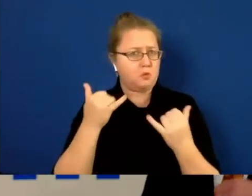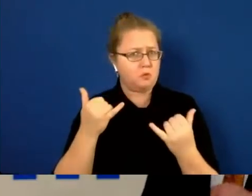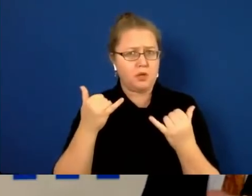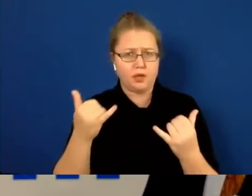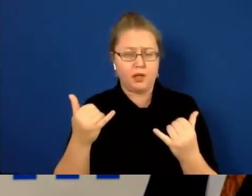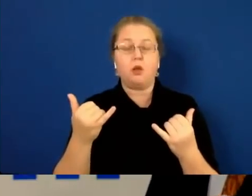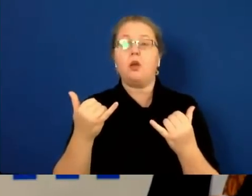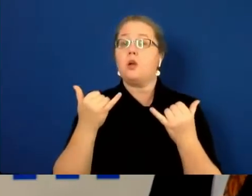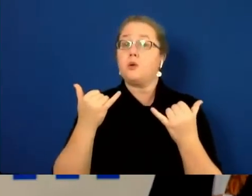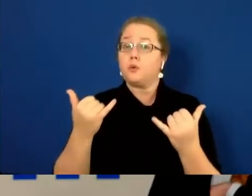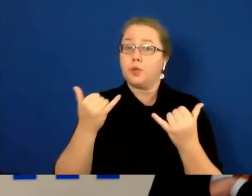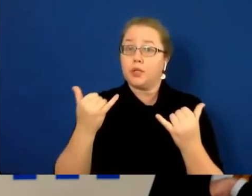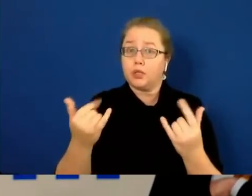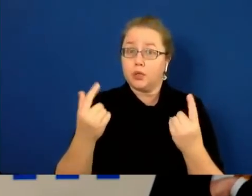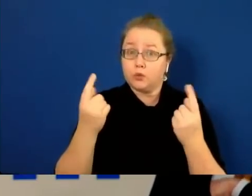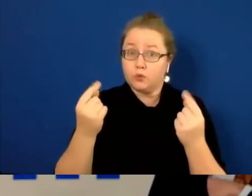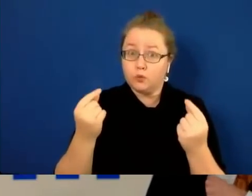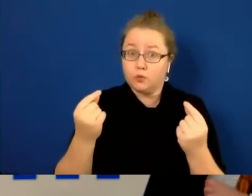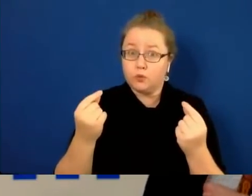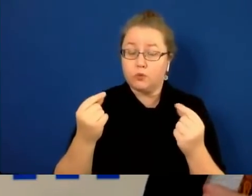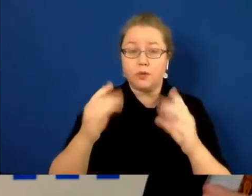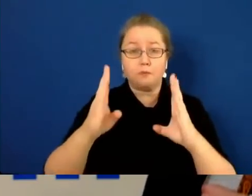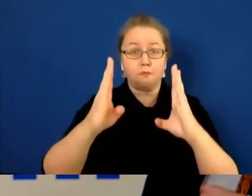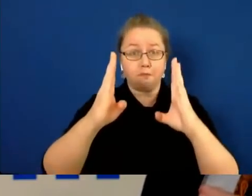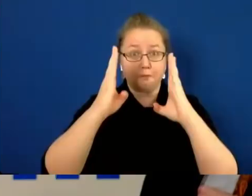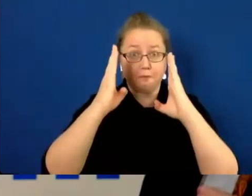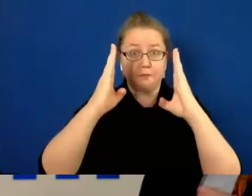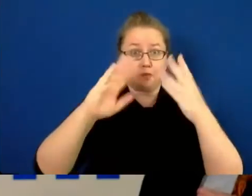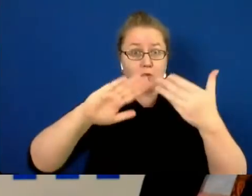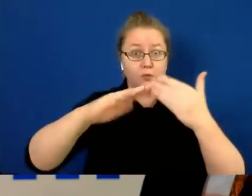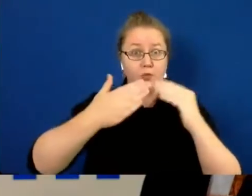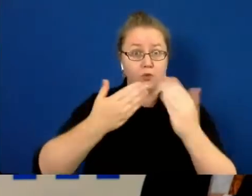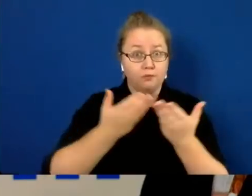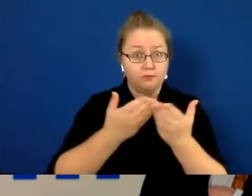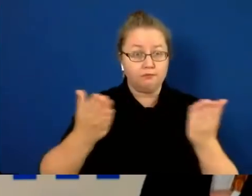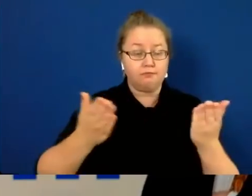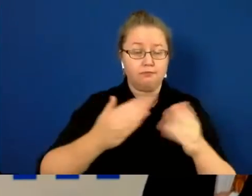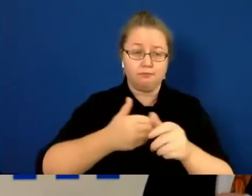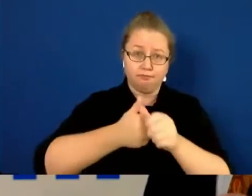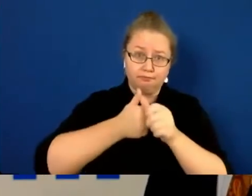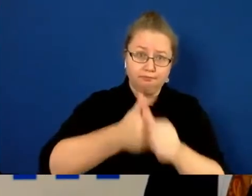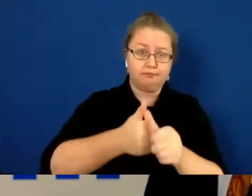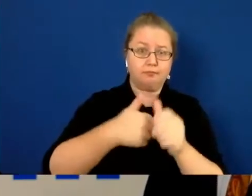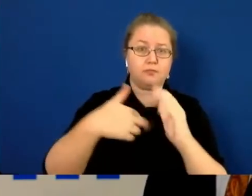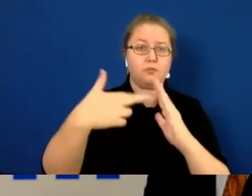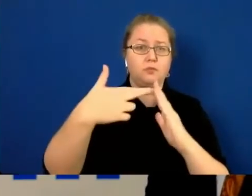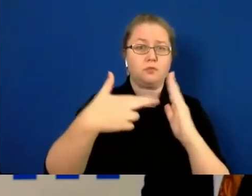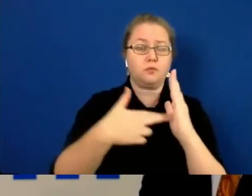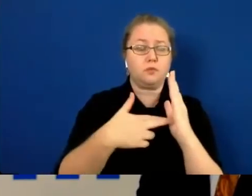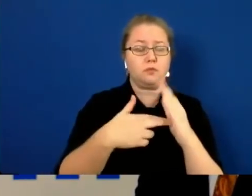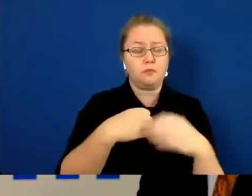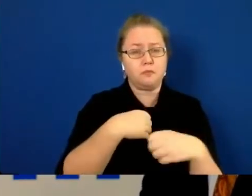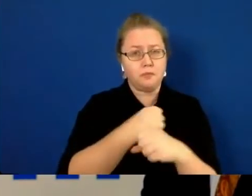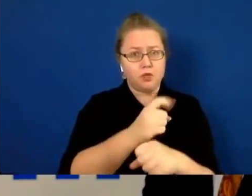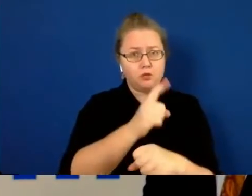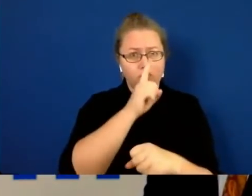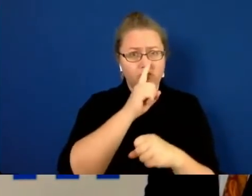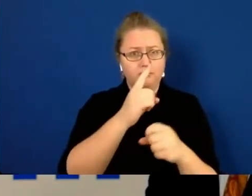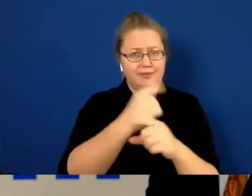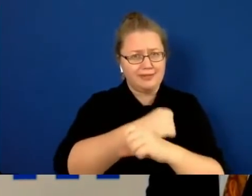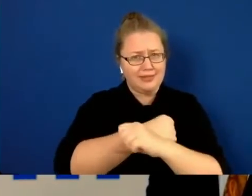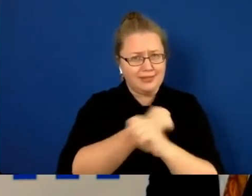community. But we are not having a lot of transmission events in school. And as you know, we have one